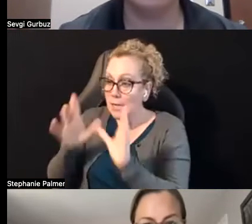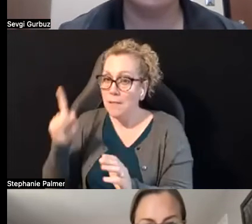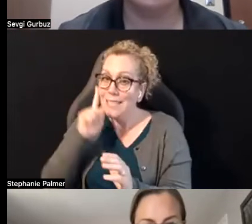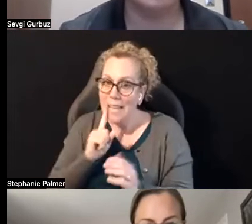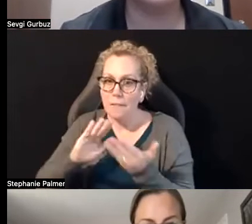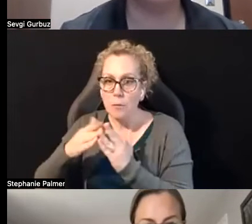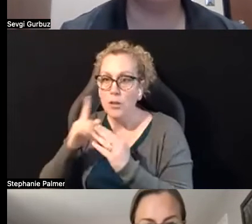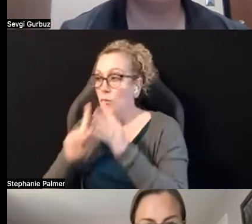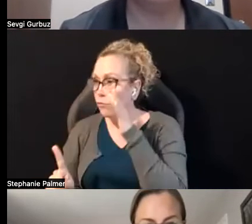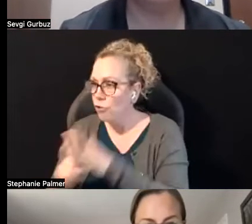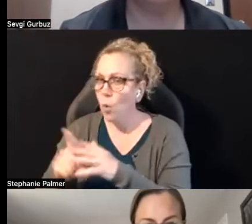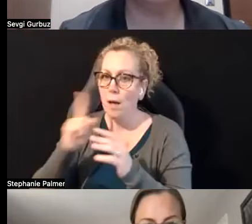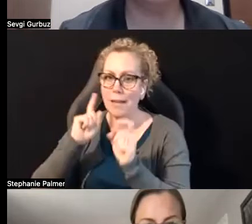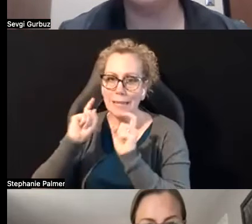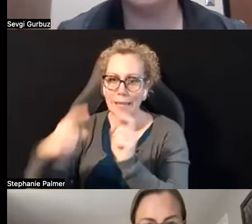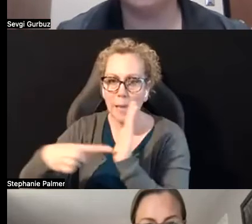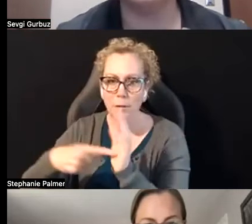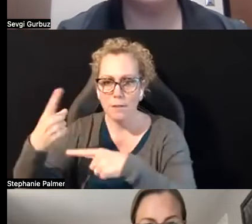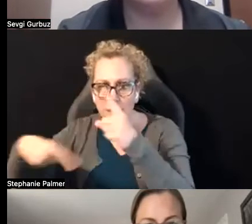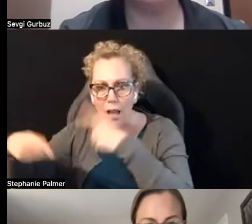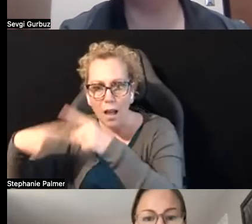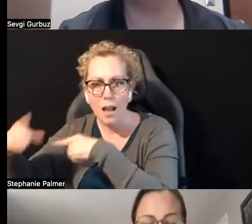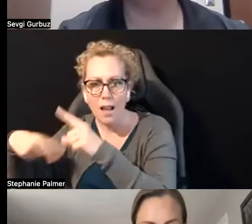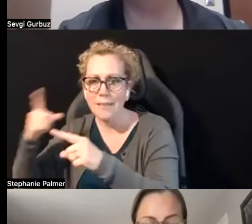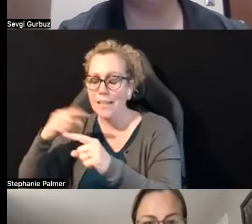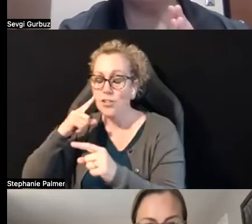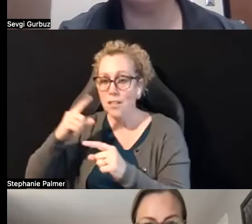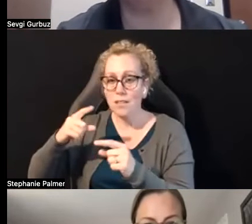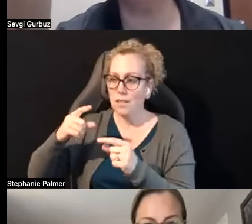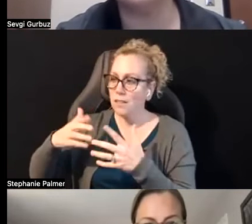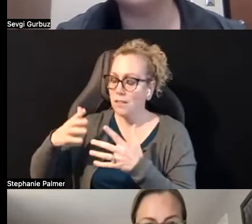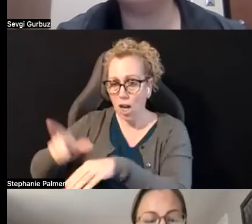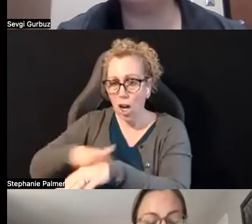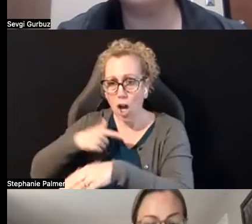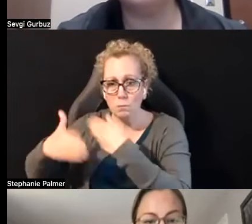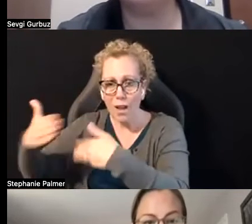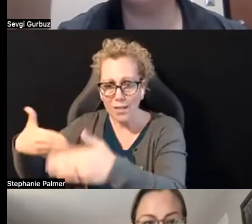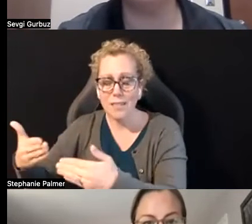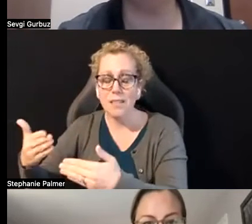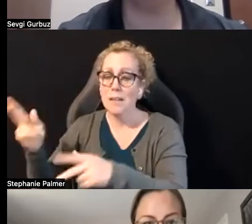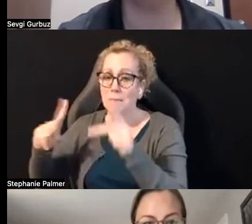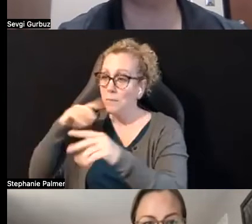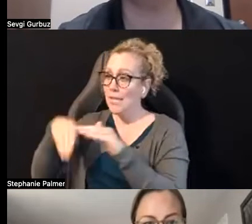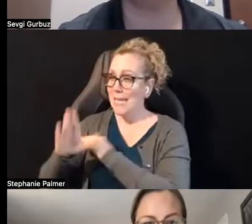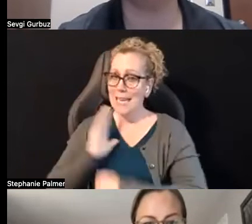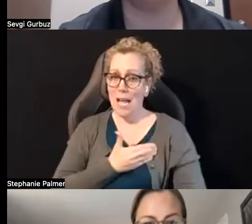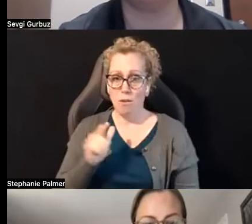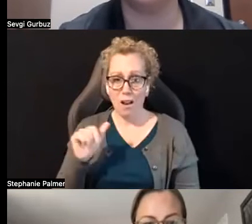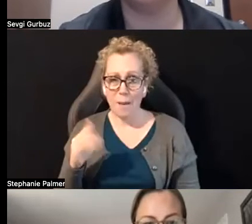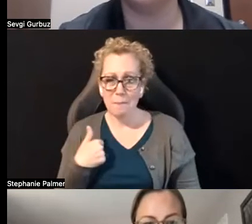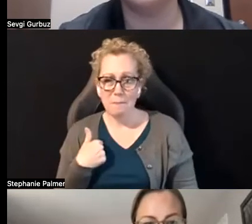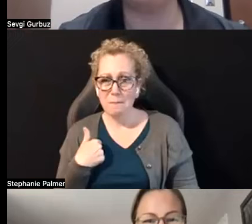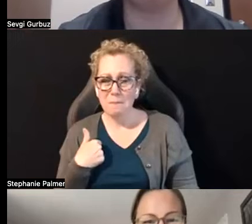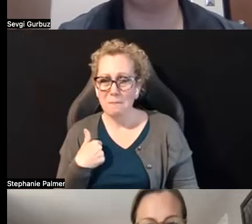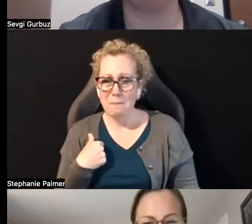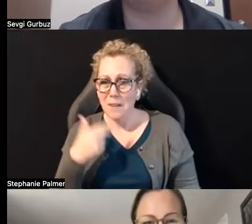community and to give us data. And when they come to the lab, they're not really doing something that's very